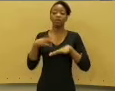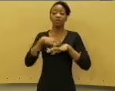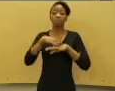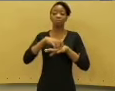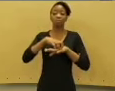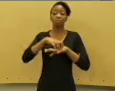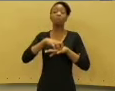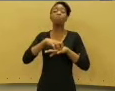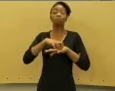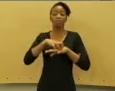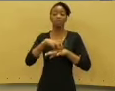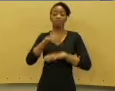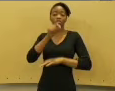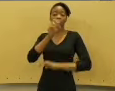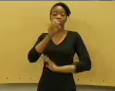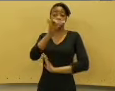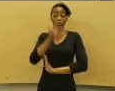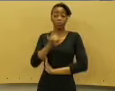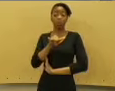online looking at